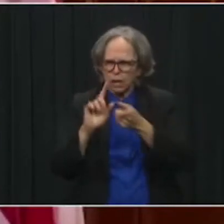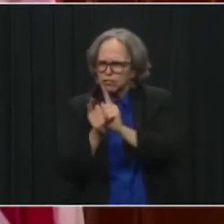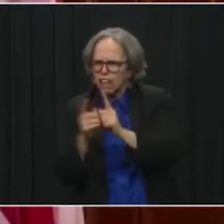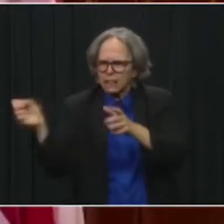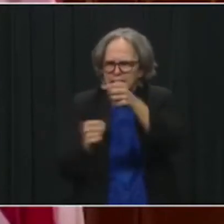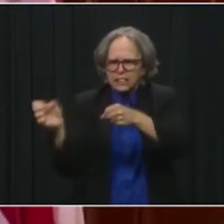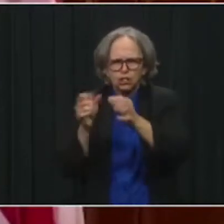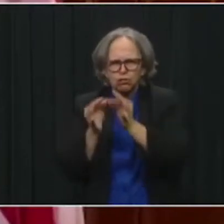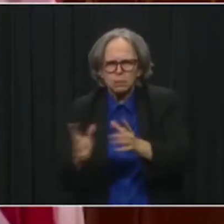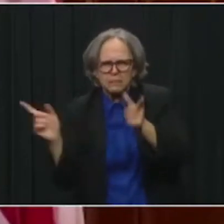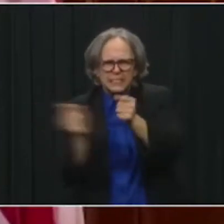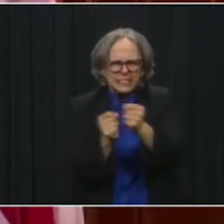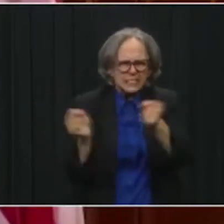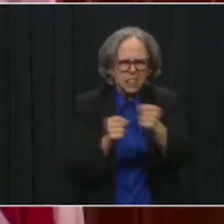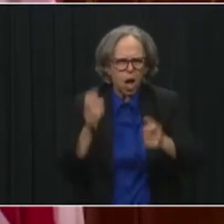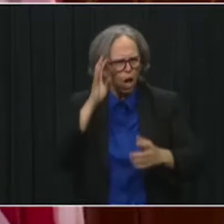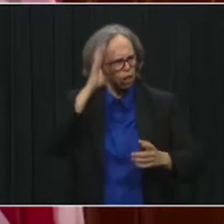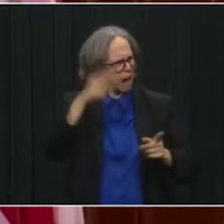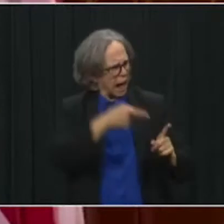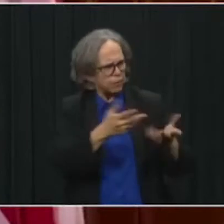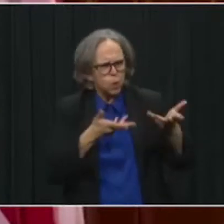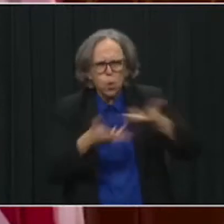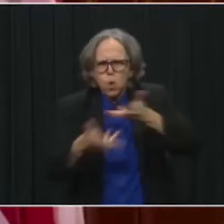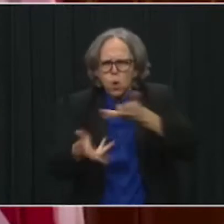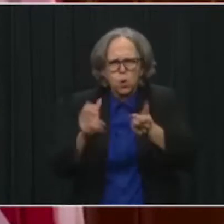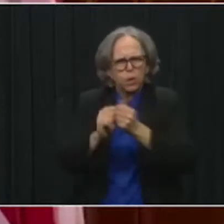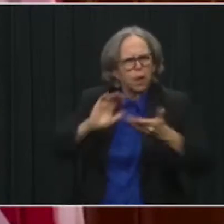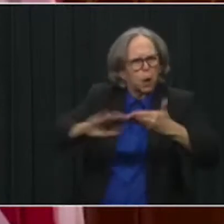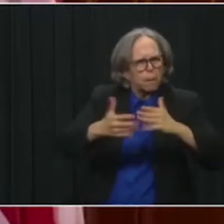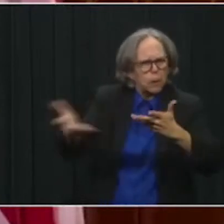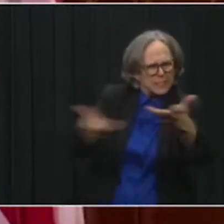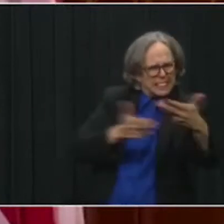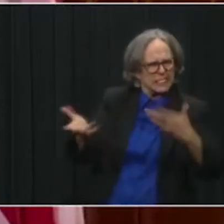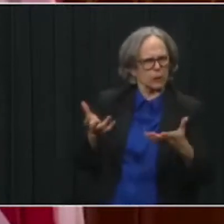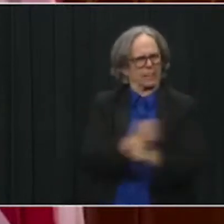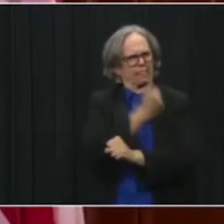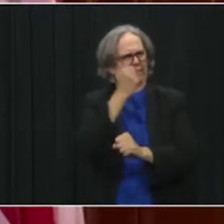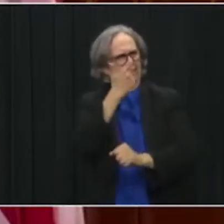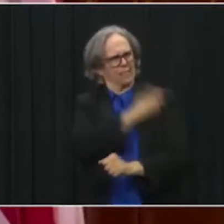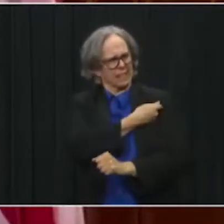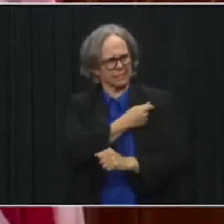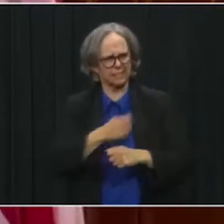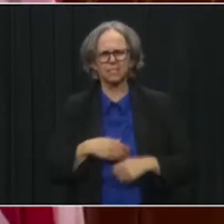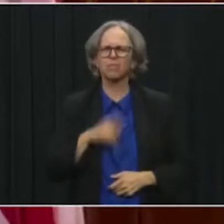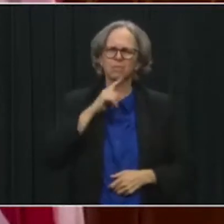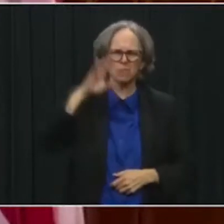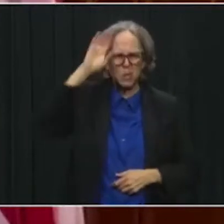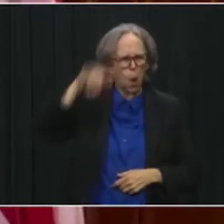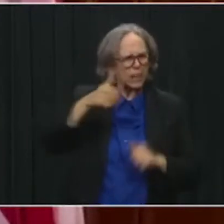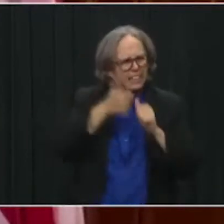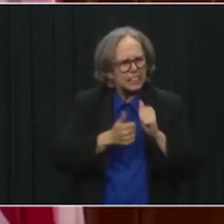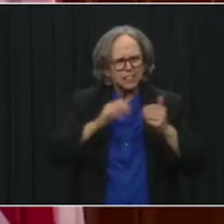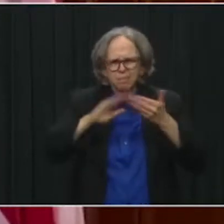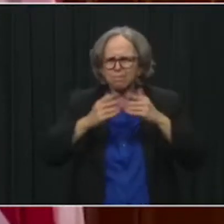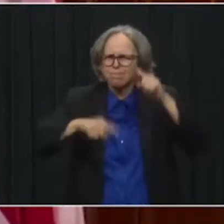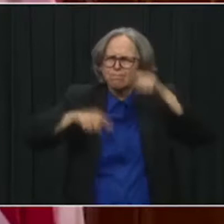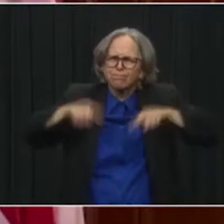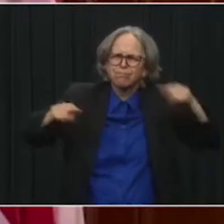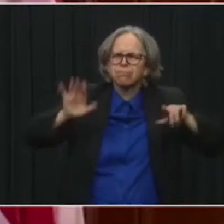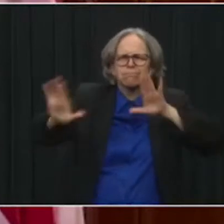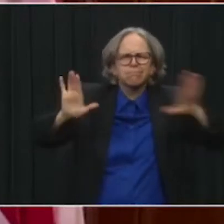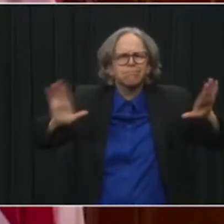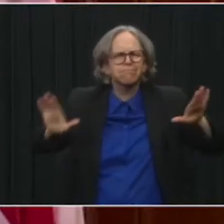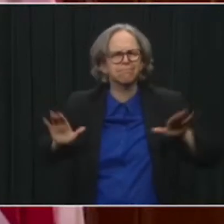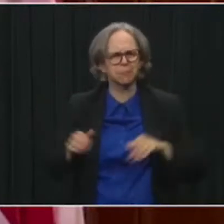that creativity. We know that every community in Ohio is just different. One size does not fit all.